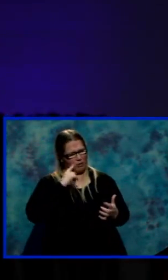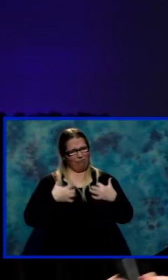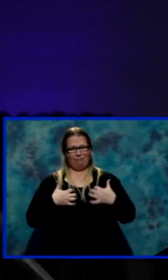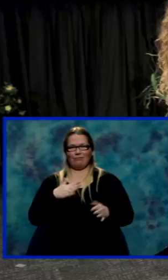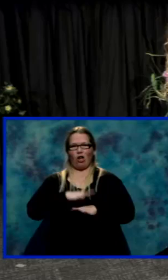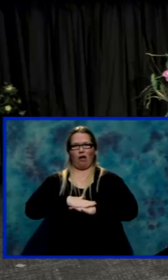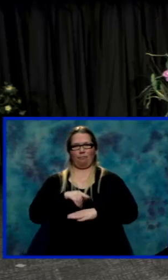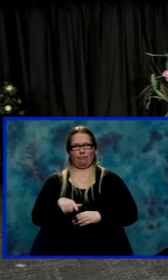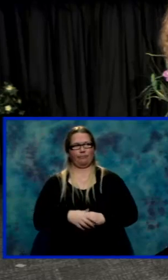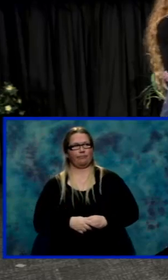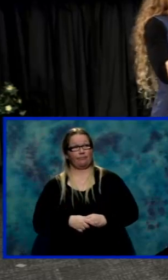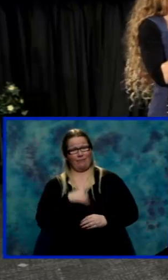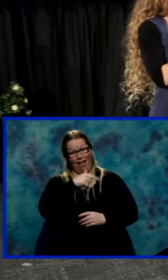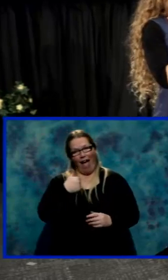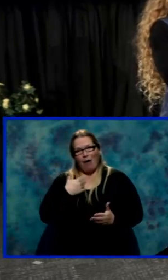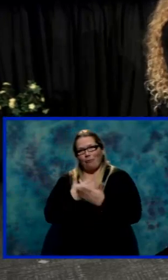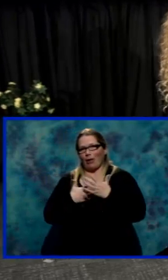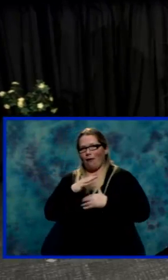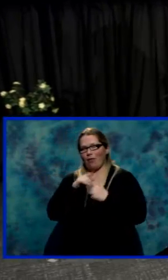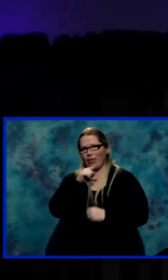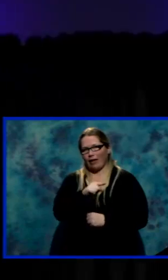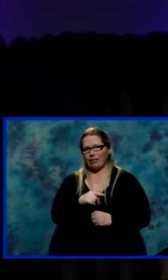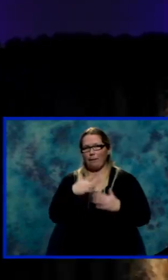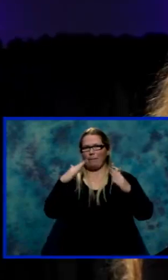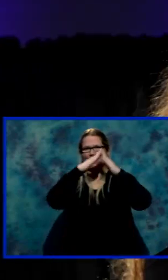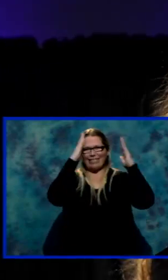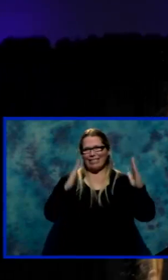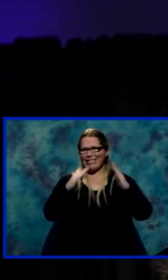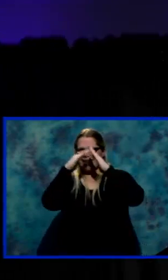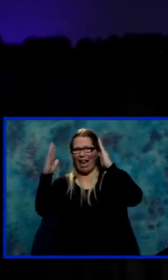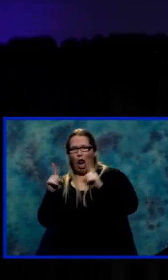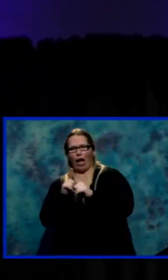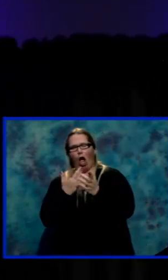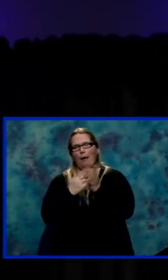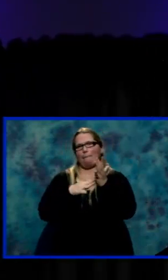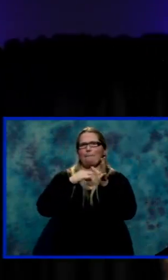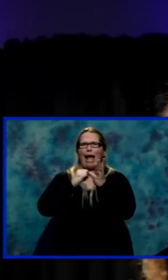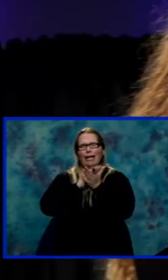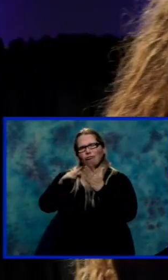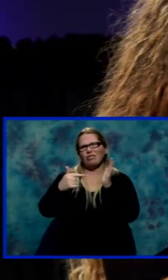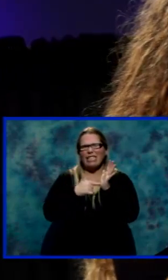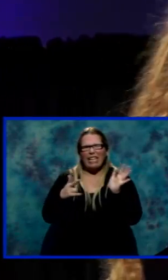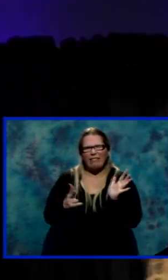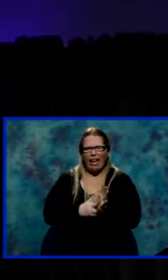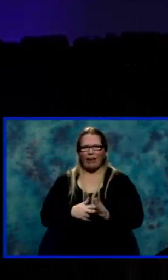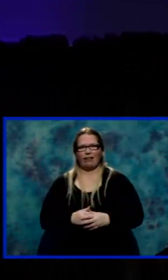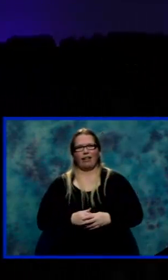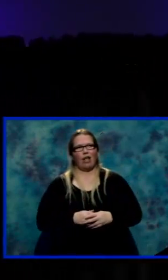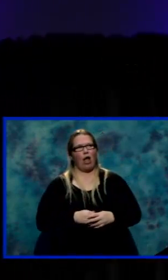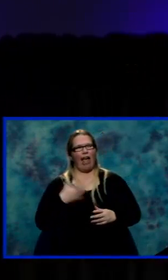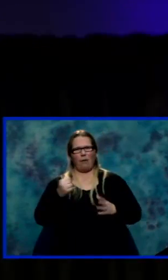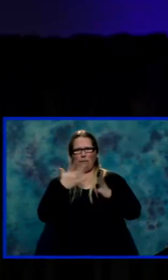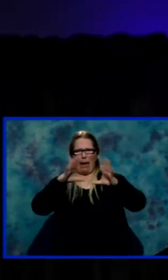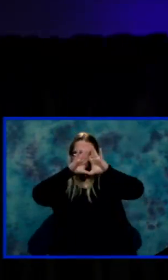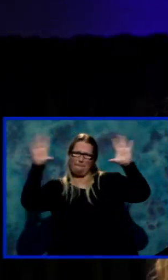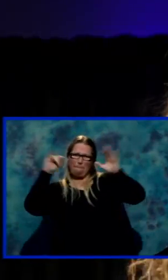Yeah. Good. I'm really excited about that. Big tents, like off MASH, sawdust bottoms. I'm going to take a big banner. I'm